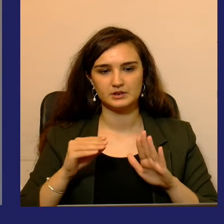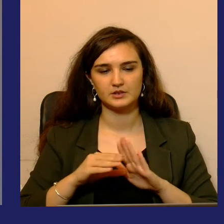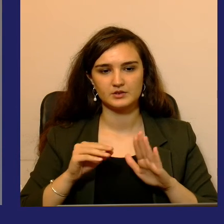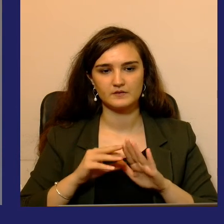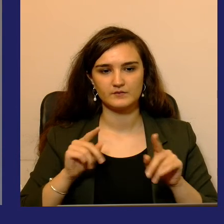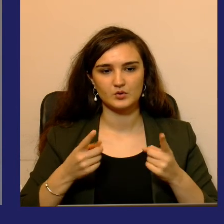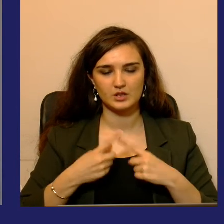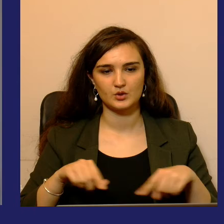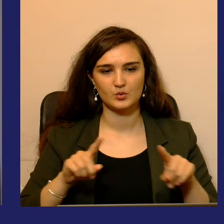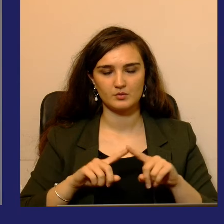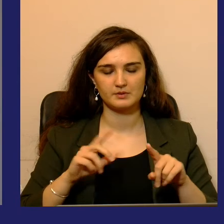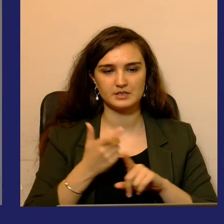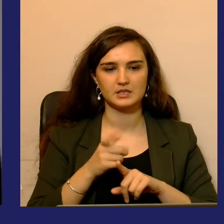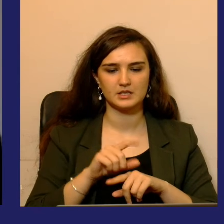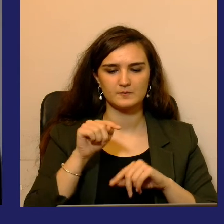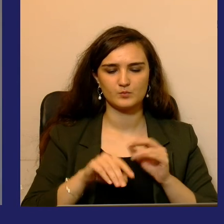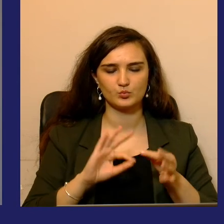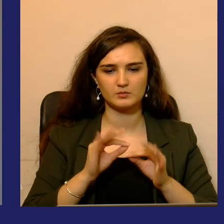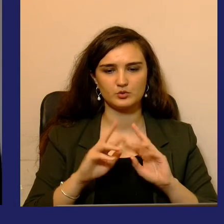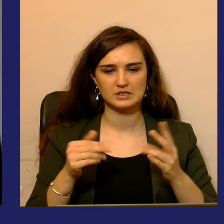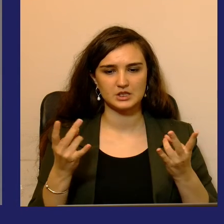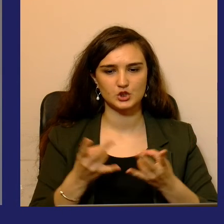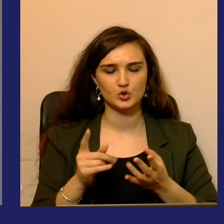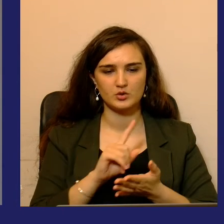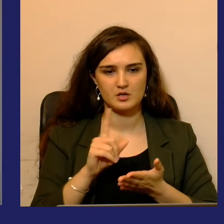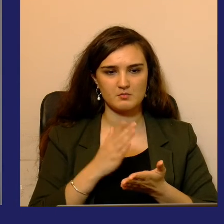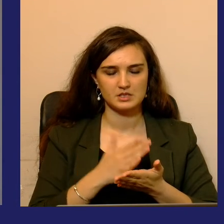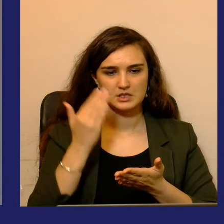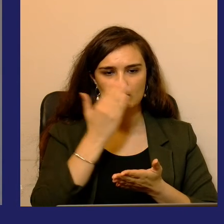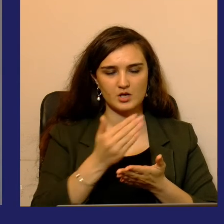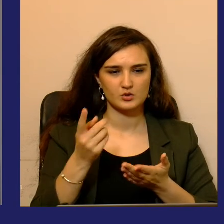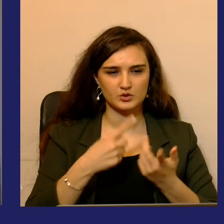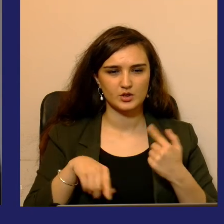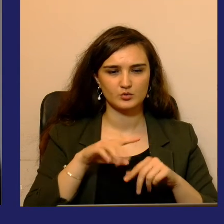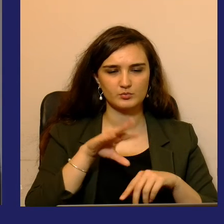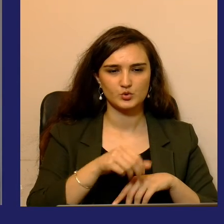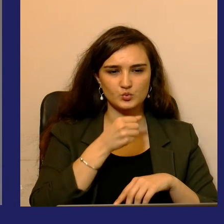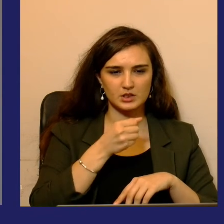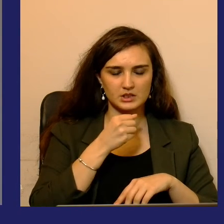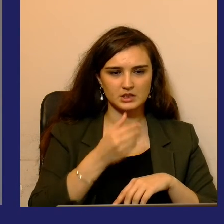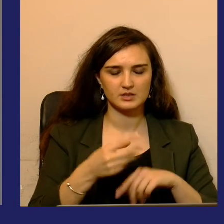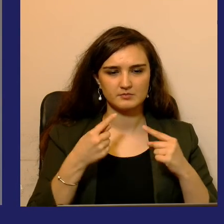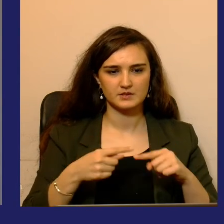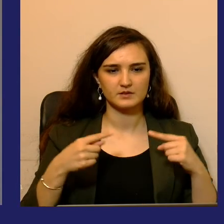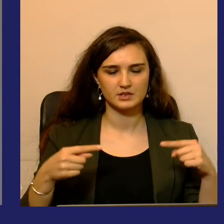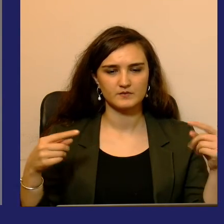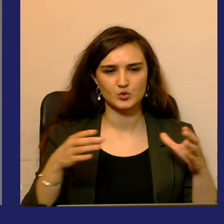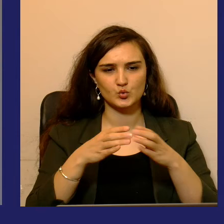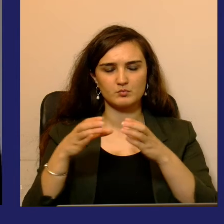fundamental. And civil society, journalists, many groups need to protect those institutions now more than